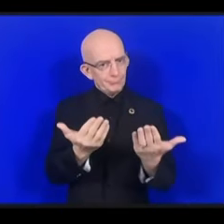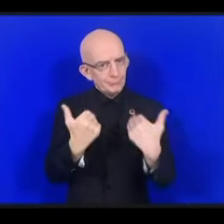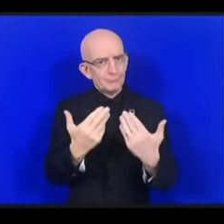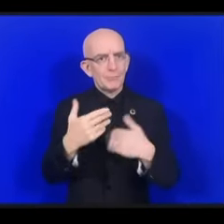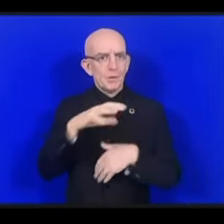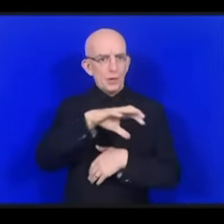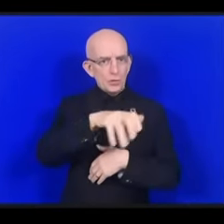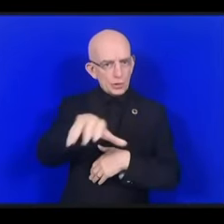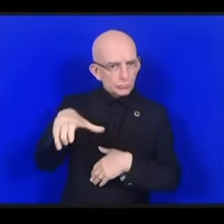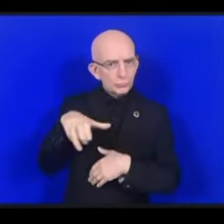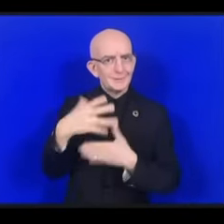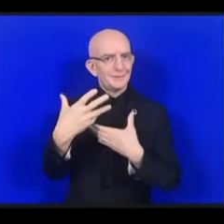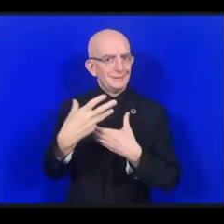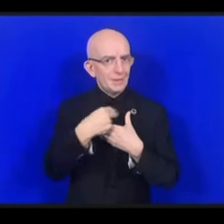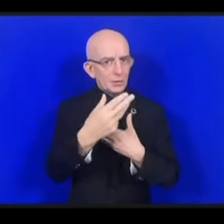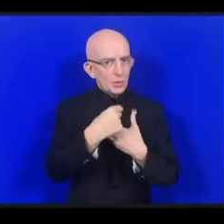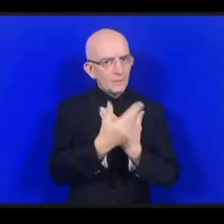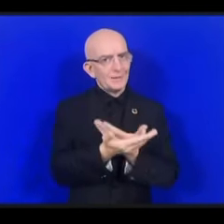equitable digital future for all,